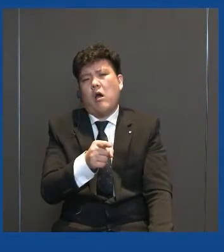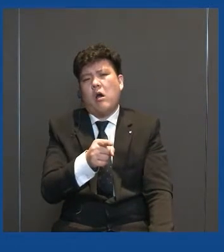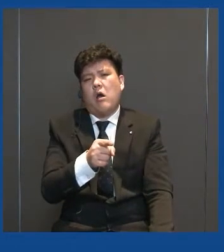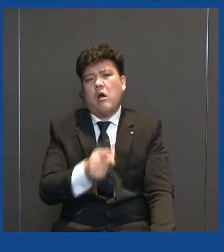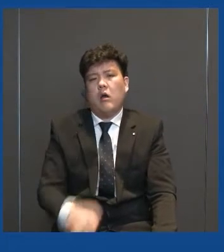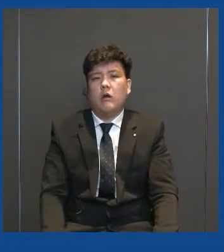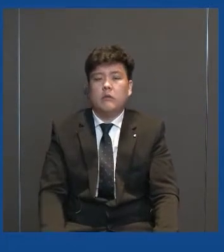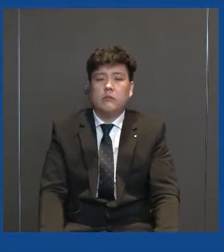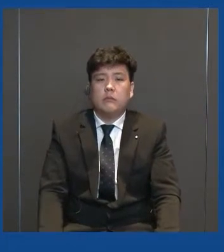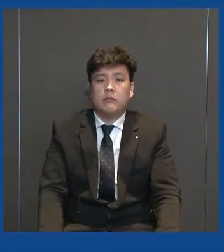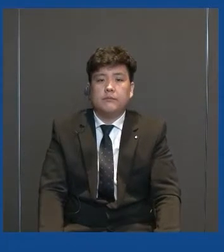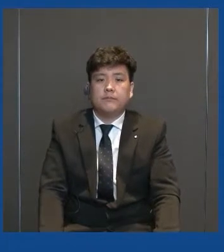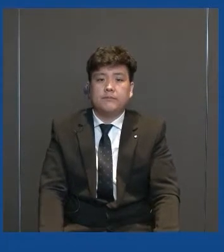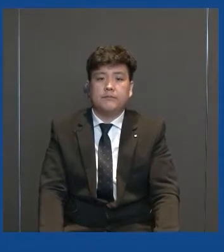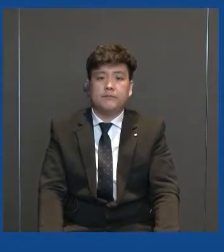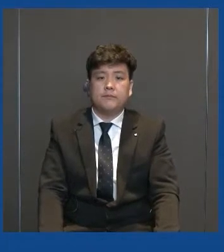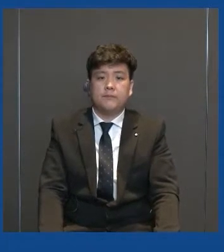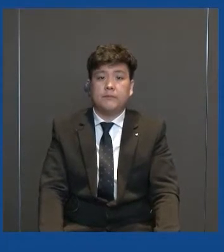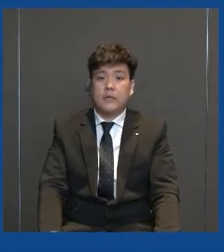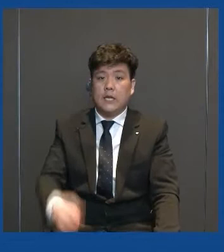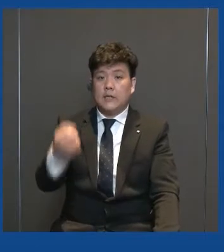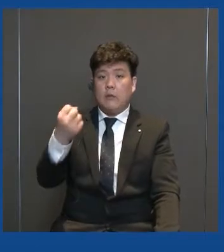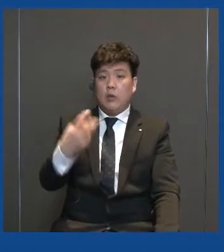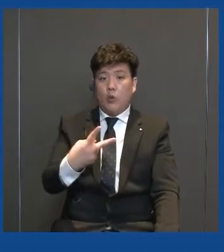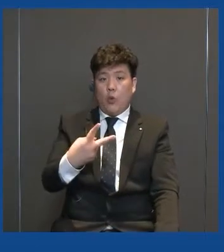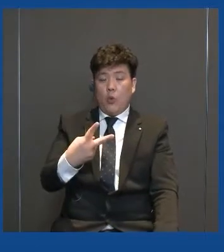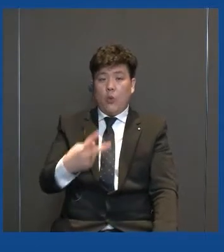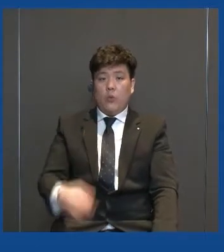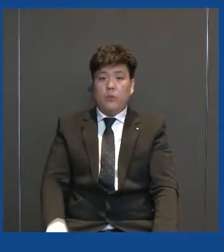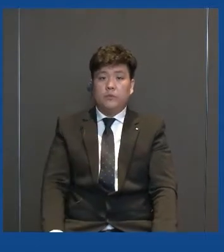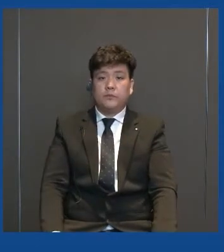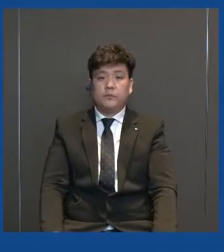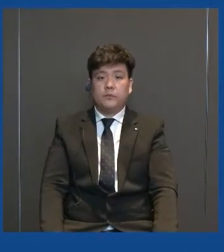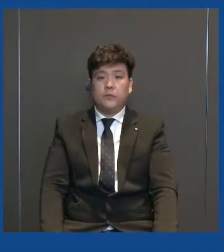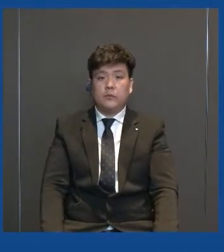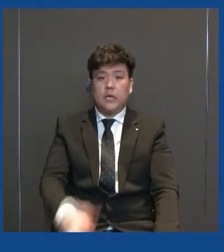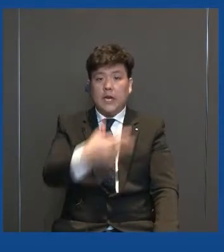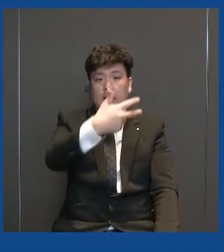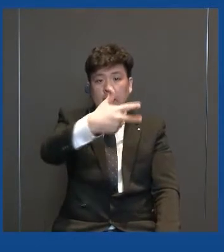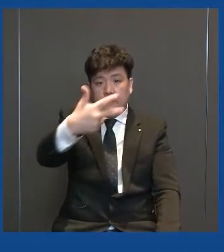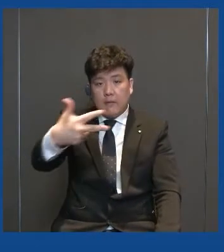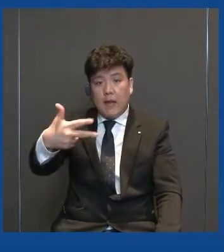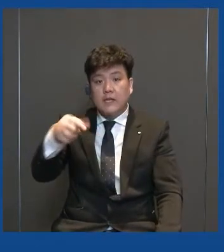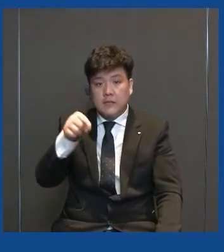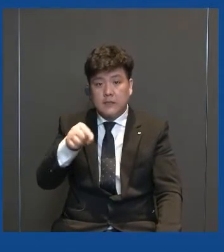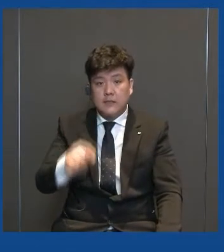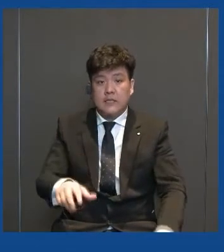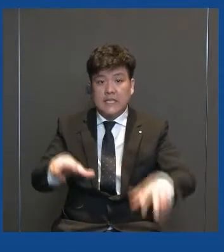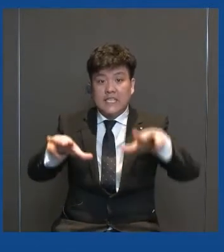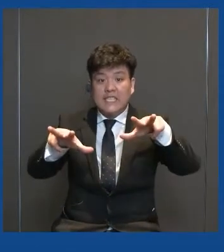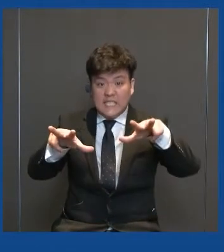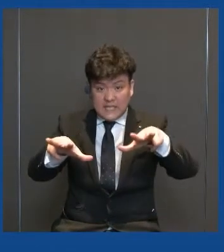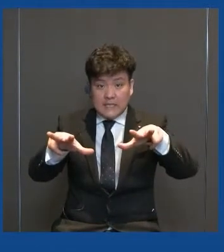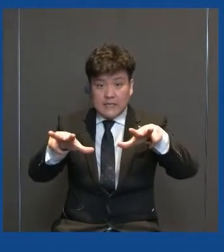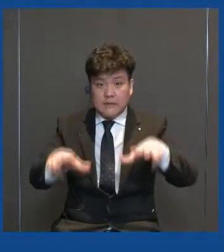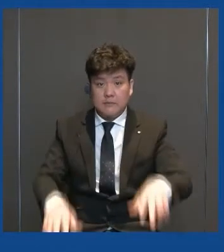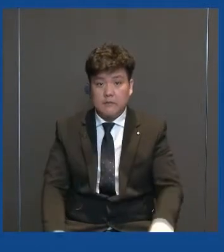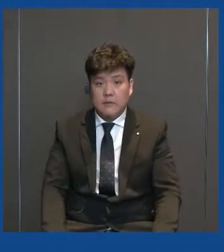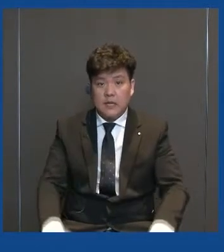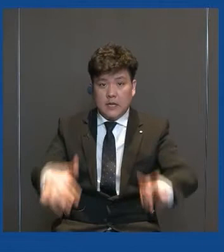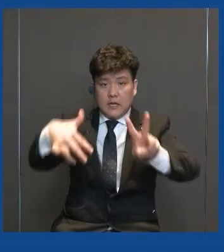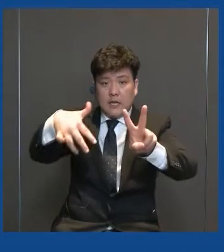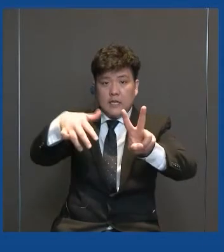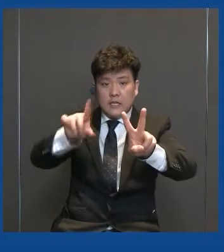In Denmark, so as I mentioned, we are in the middle of this second lockdown of the country. And